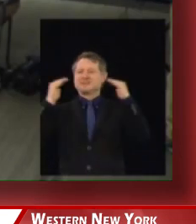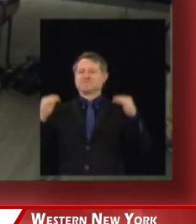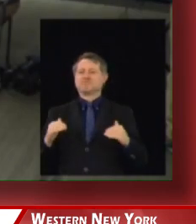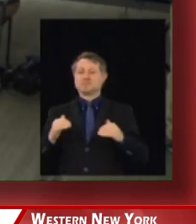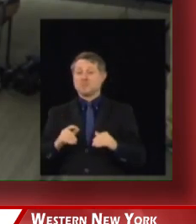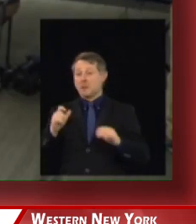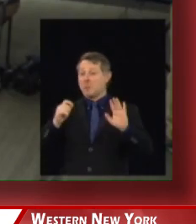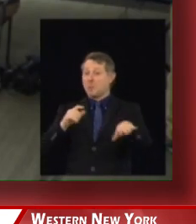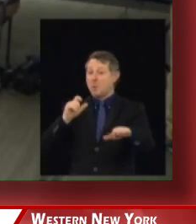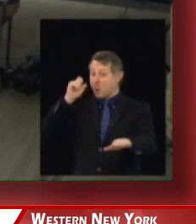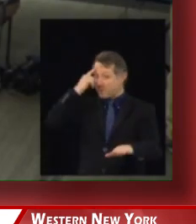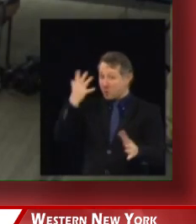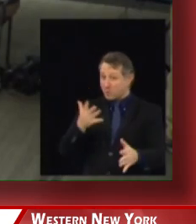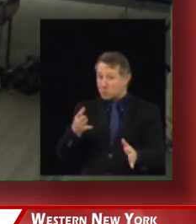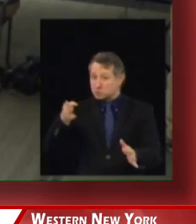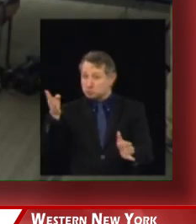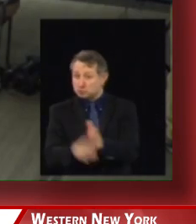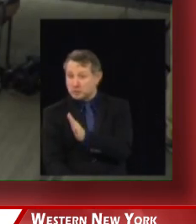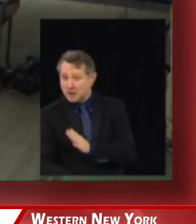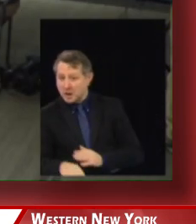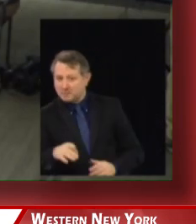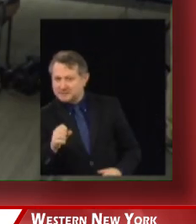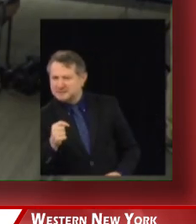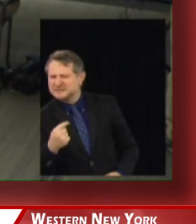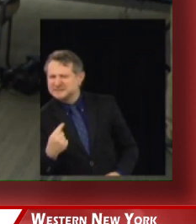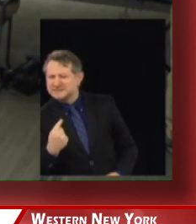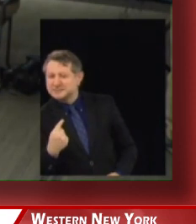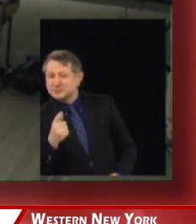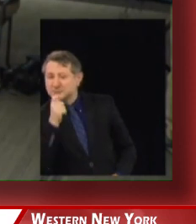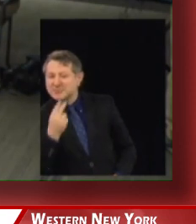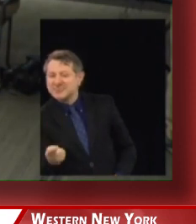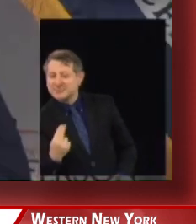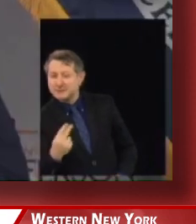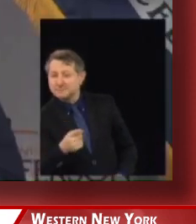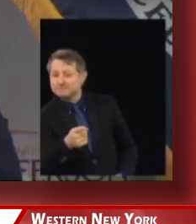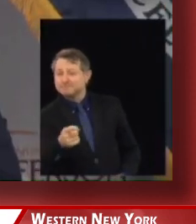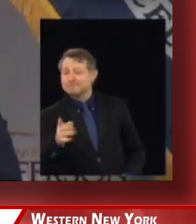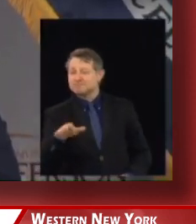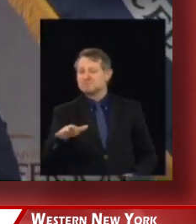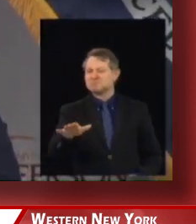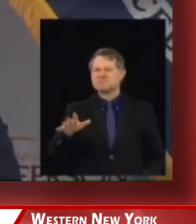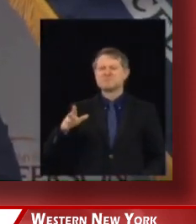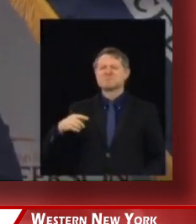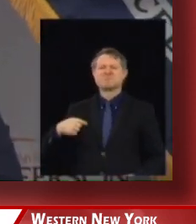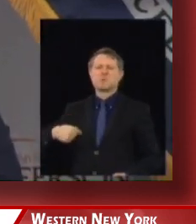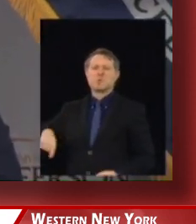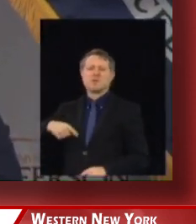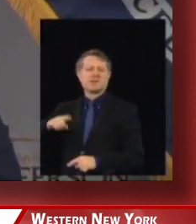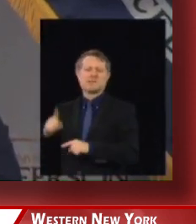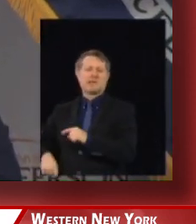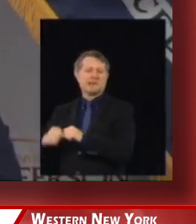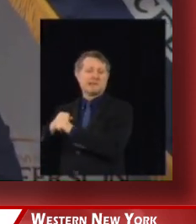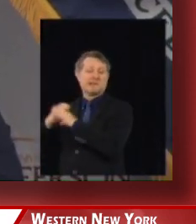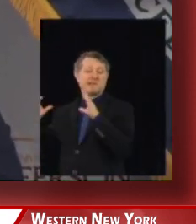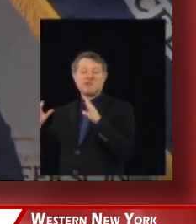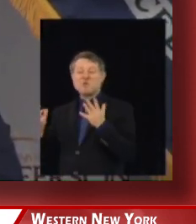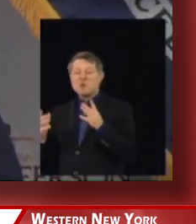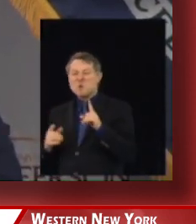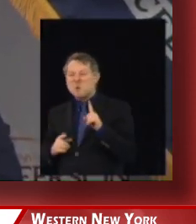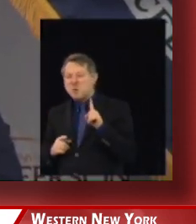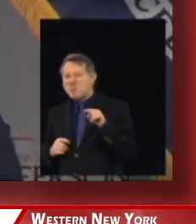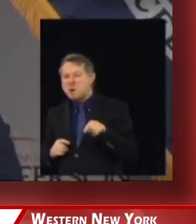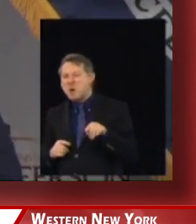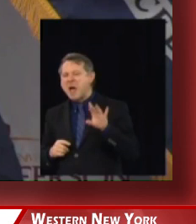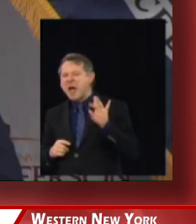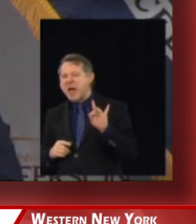Governor Andrew Cuomo and other officials providing an update on the COVID-19 response. We thank you so much for joining us here on WNY News Now